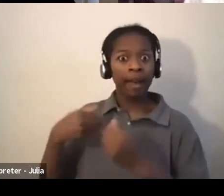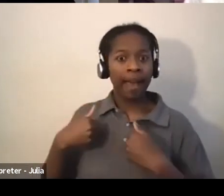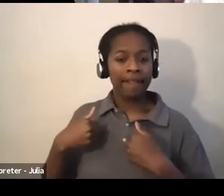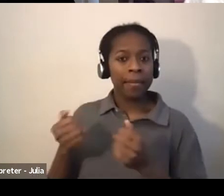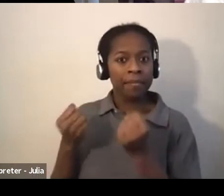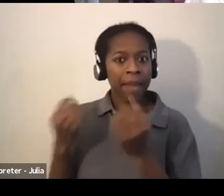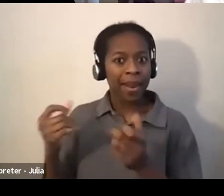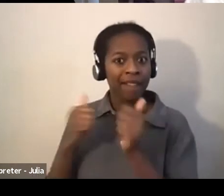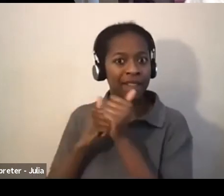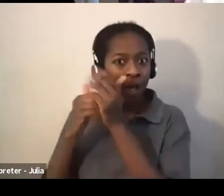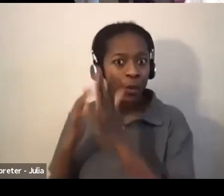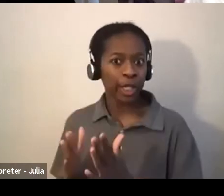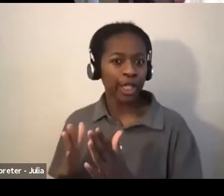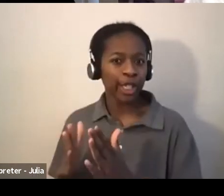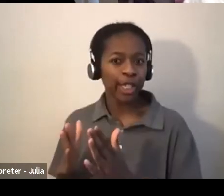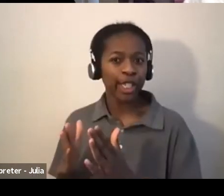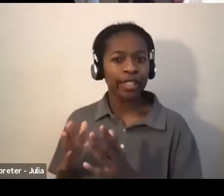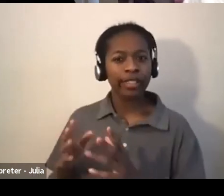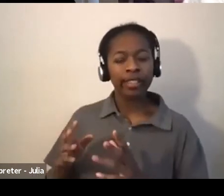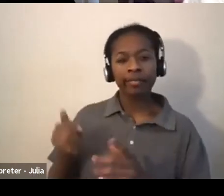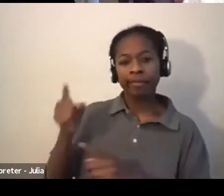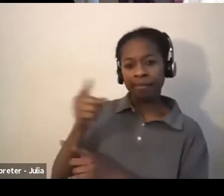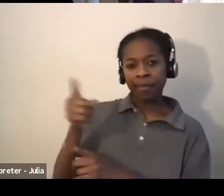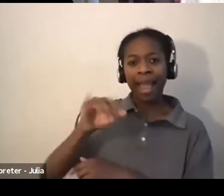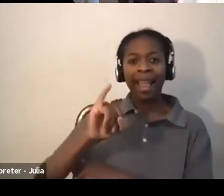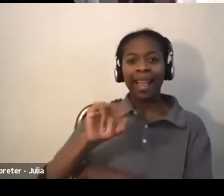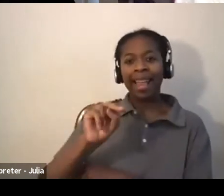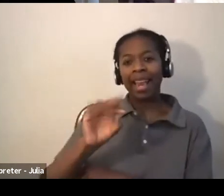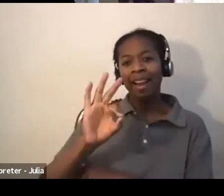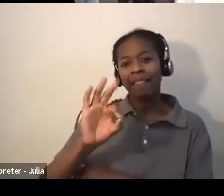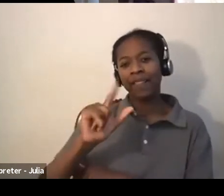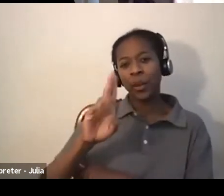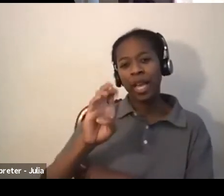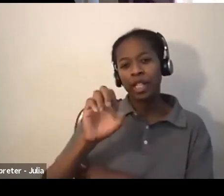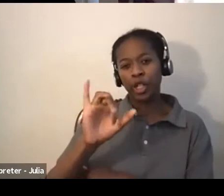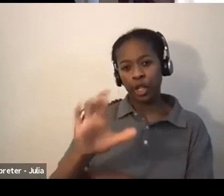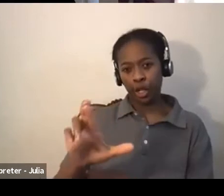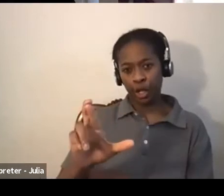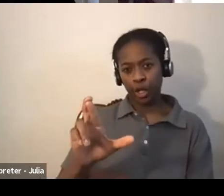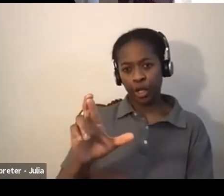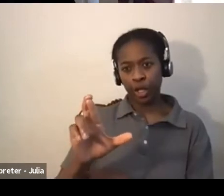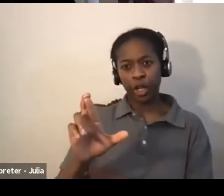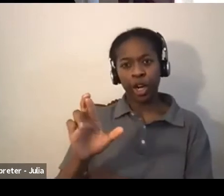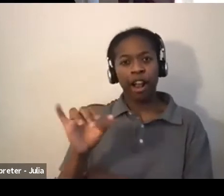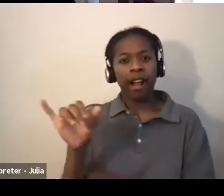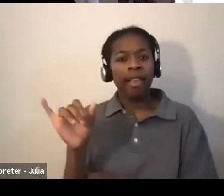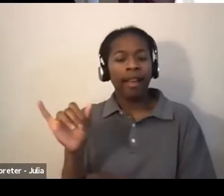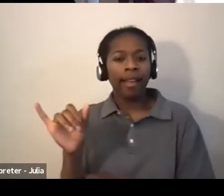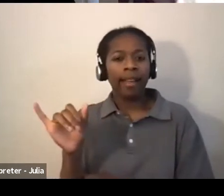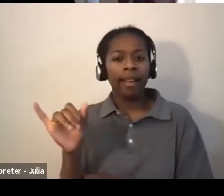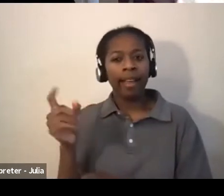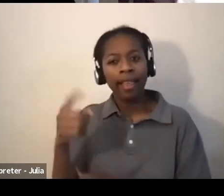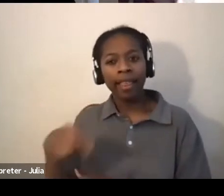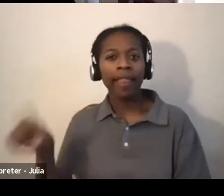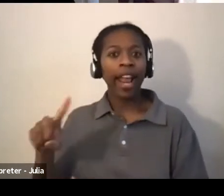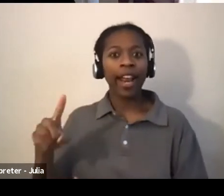almost like, it's like, I don't want to call it idiotic image, but it's like a delusional image that people are trying to